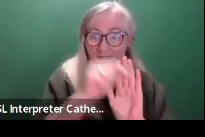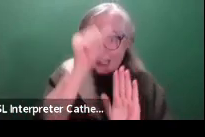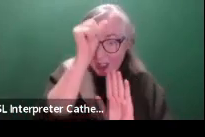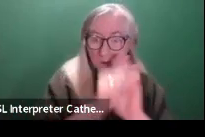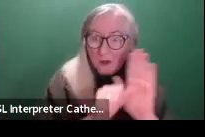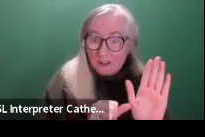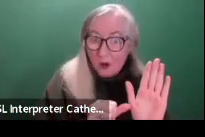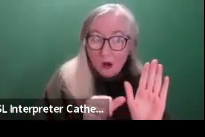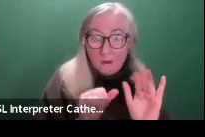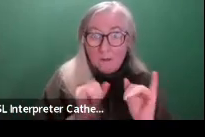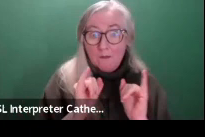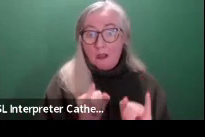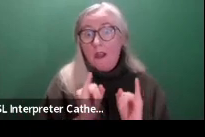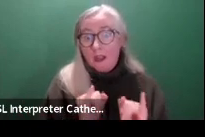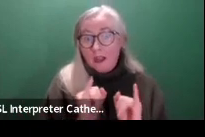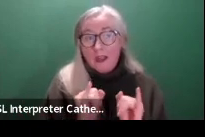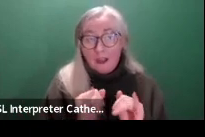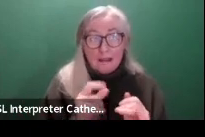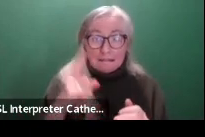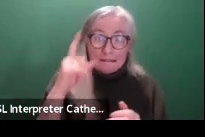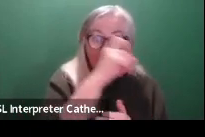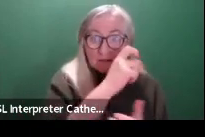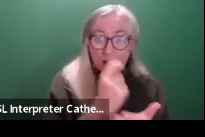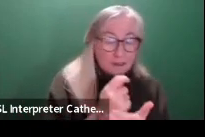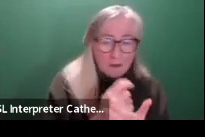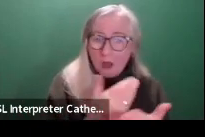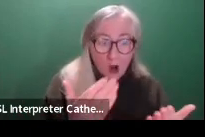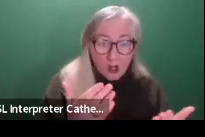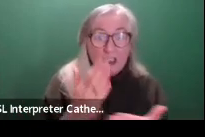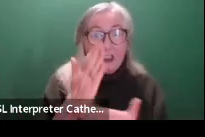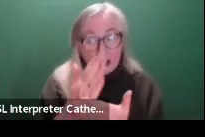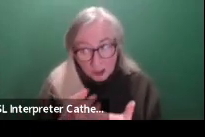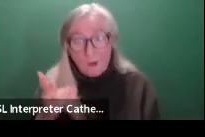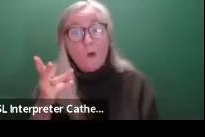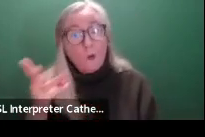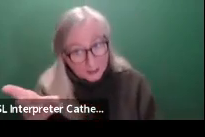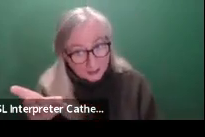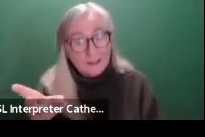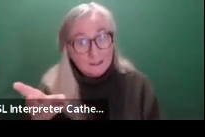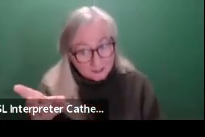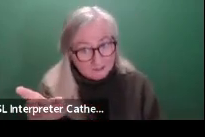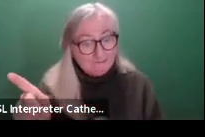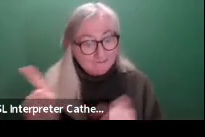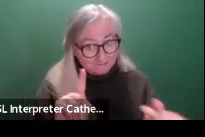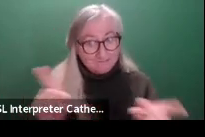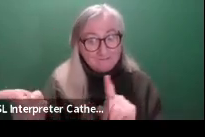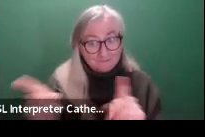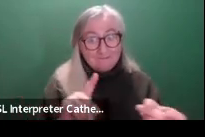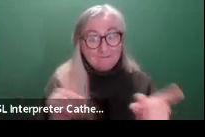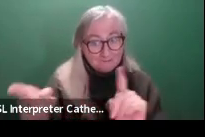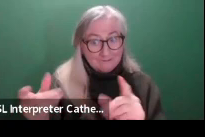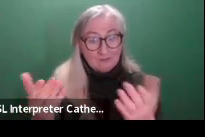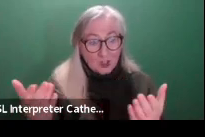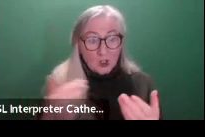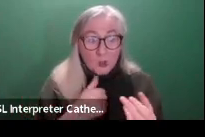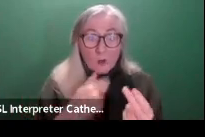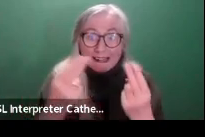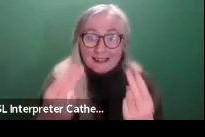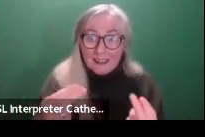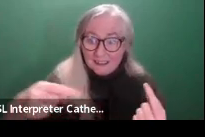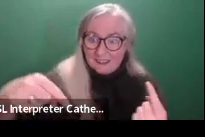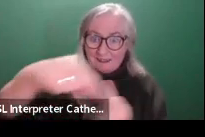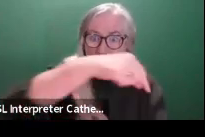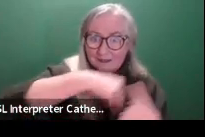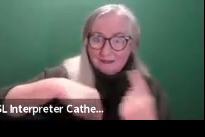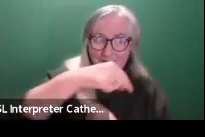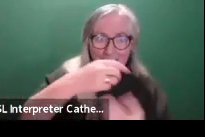bad transition, or a difficult transition, but some will. And I do think, we need to have